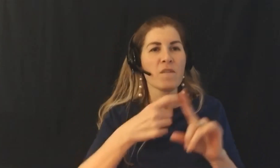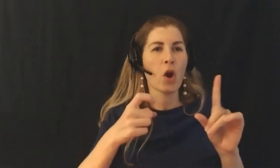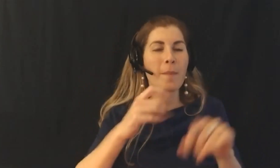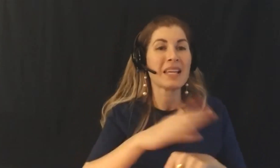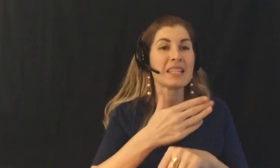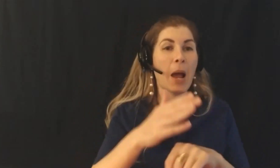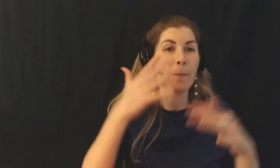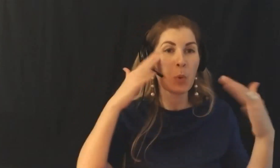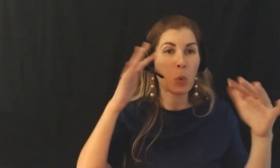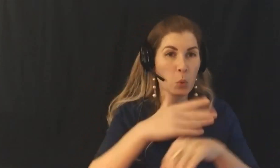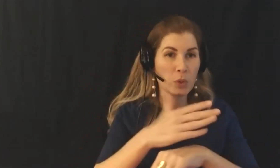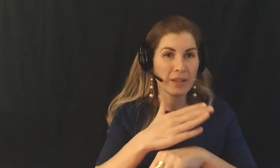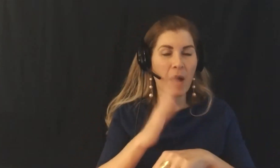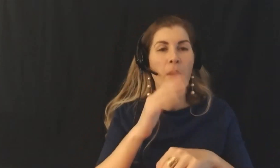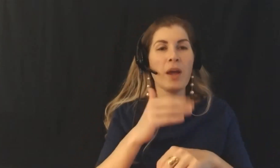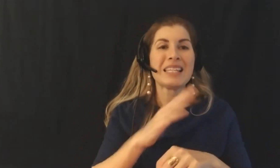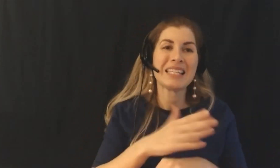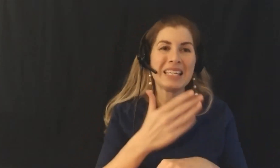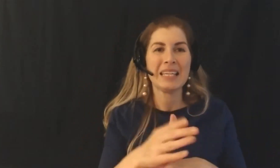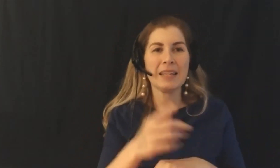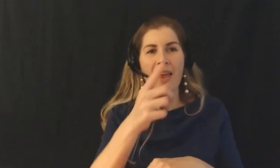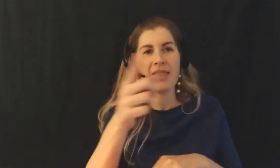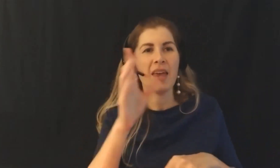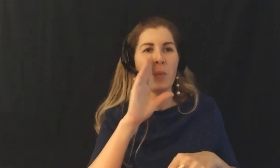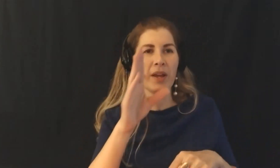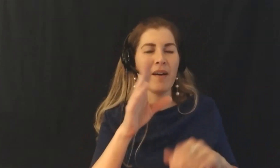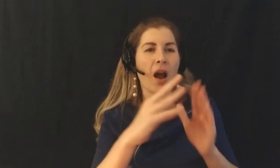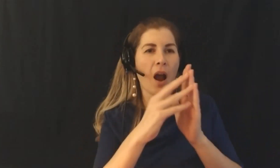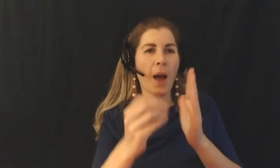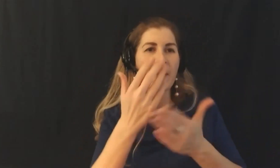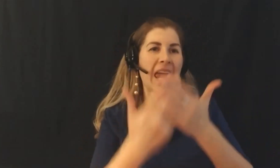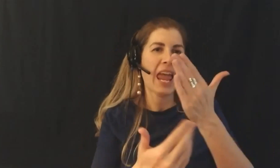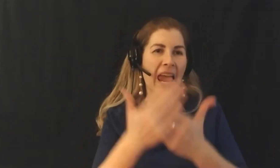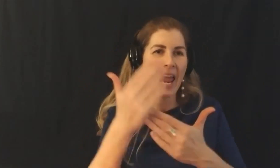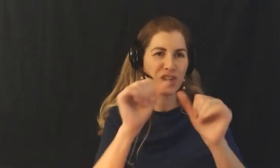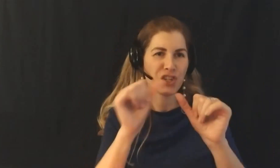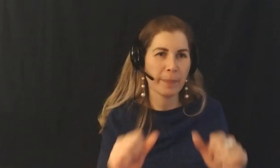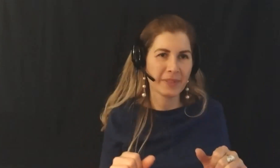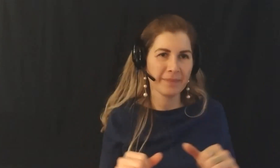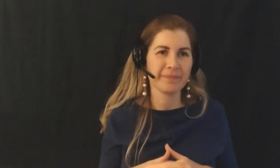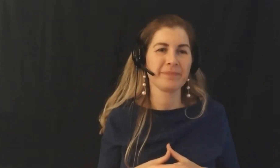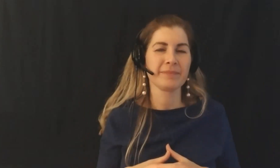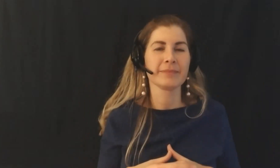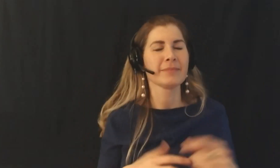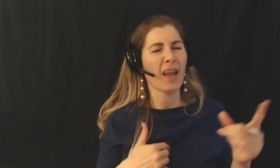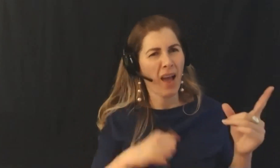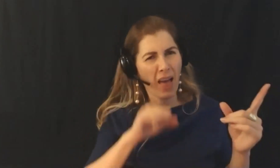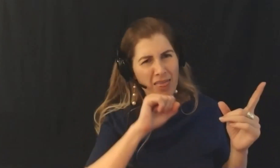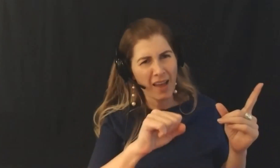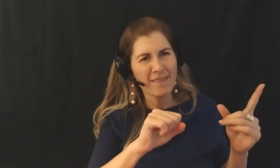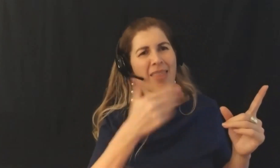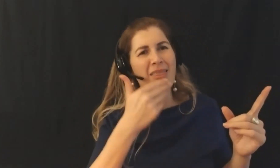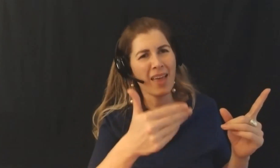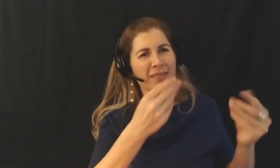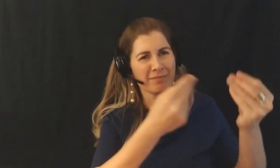sing through it, and I'll have my students mimic the hand symbols as we go through that song. I love it. Thank you so much for sharing